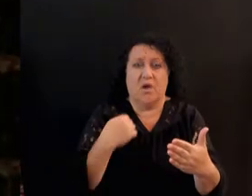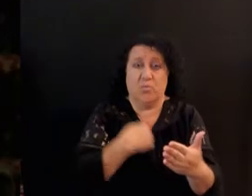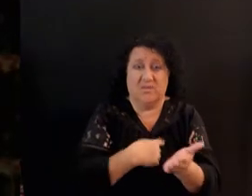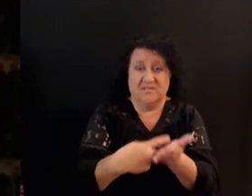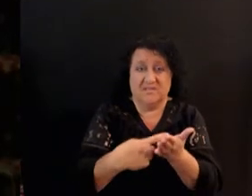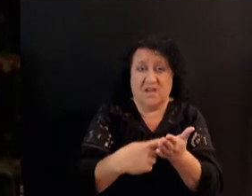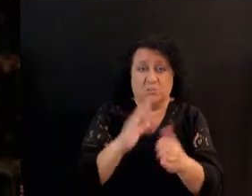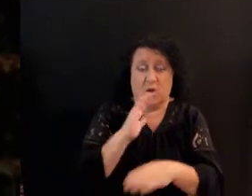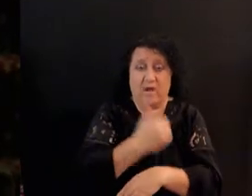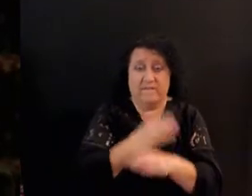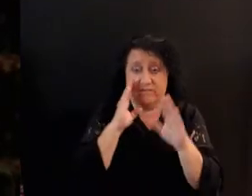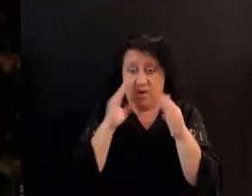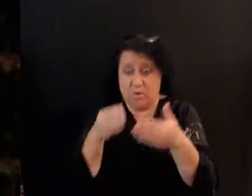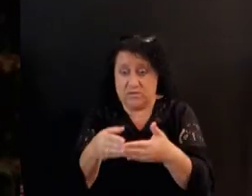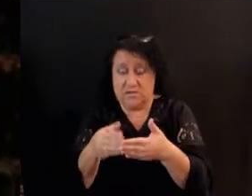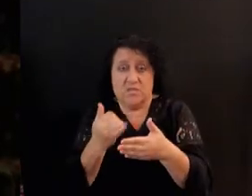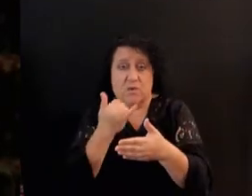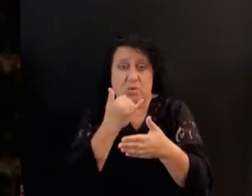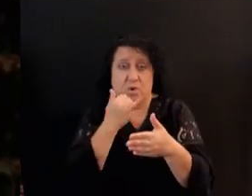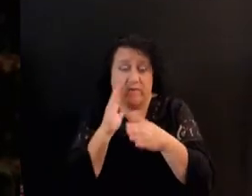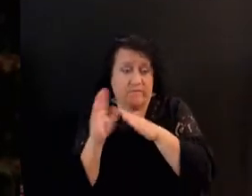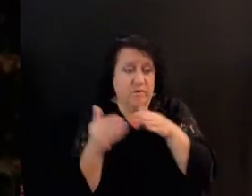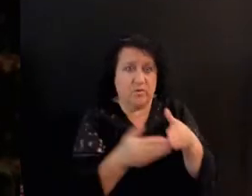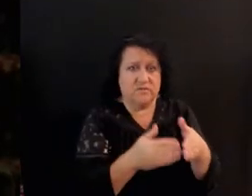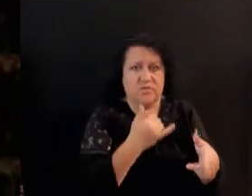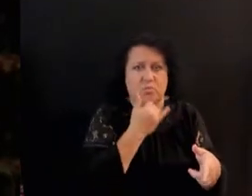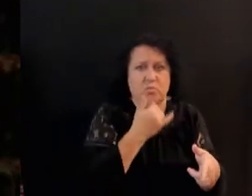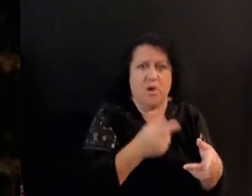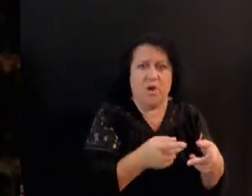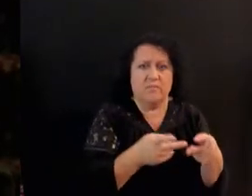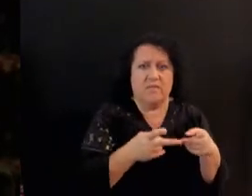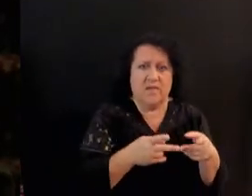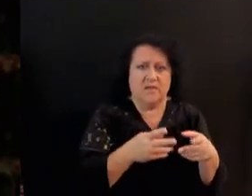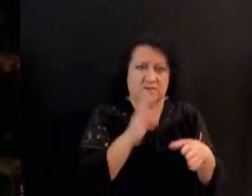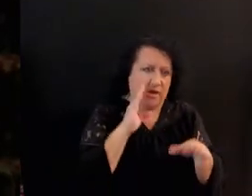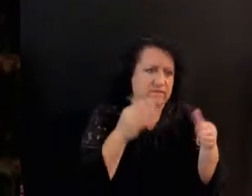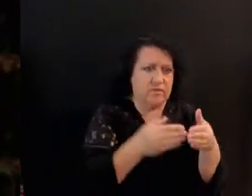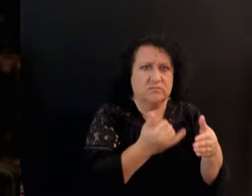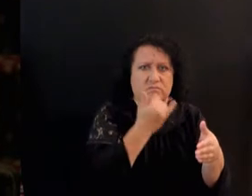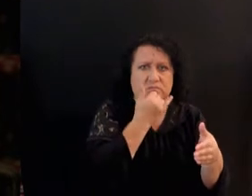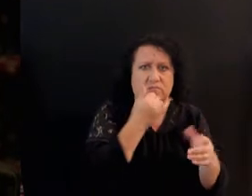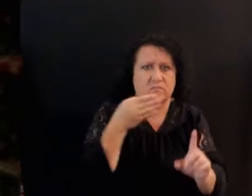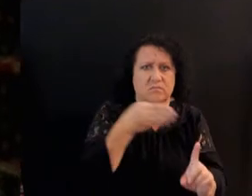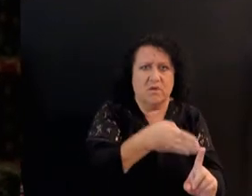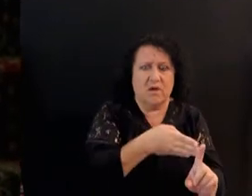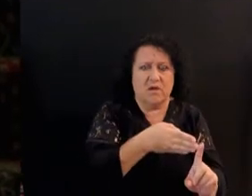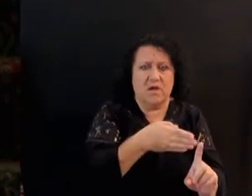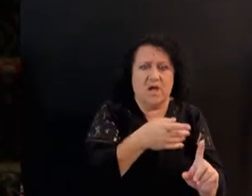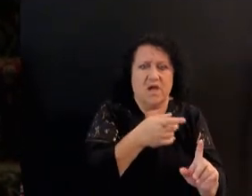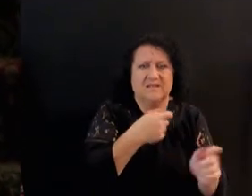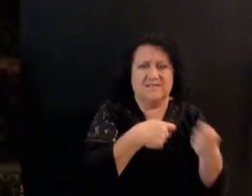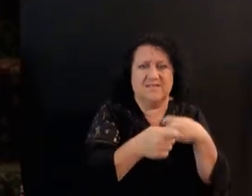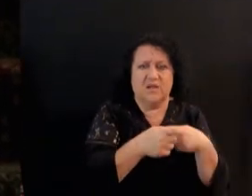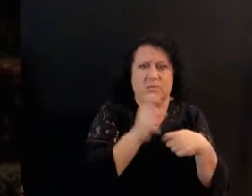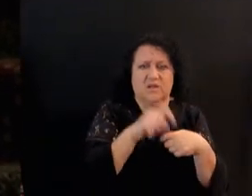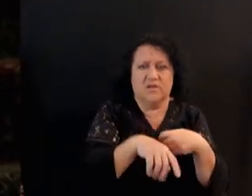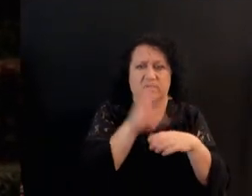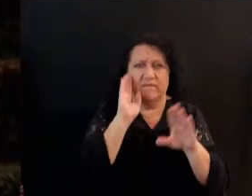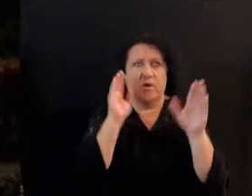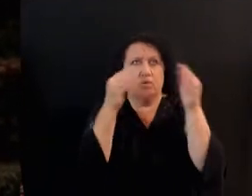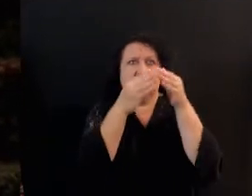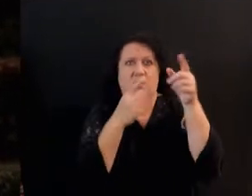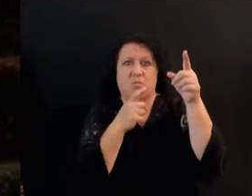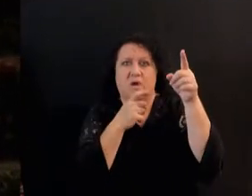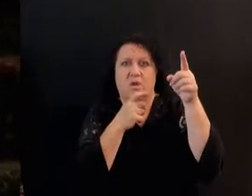remember, where does our focus need to be placed? Not just on what, but more importantly, upon whom. And this is why all morning long we've